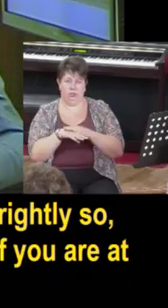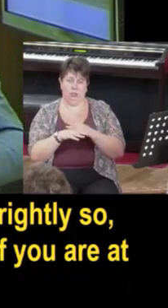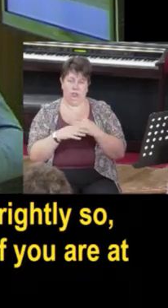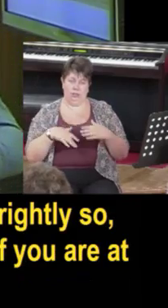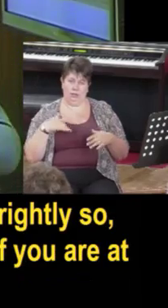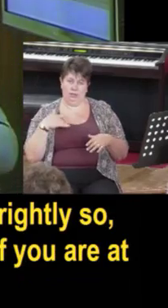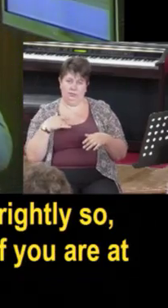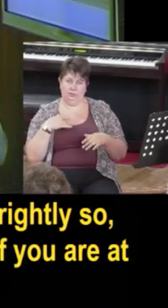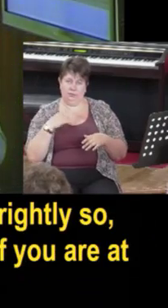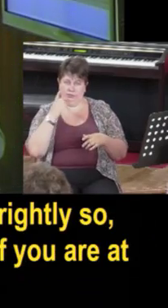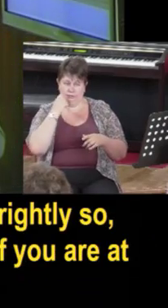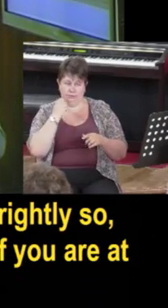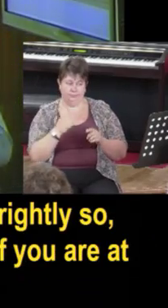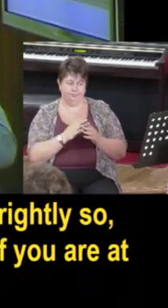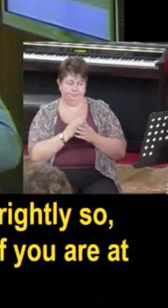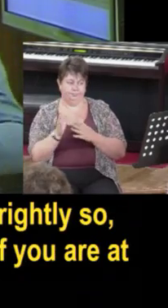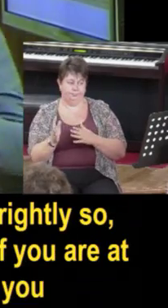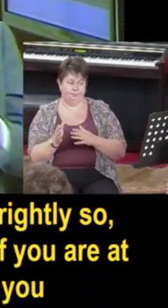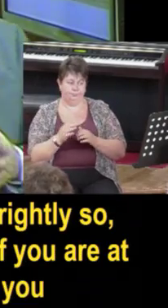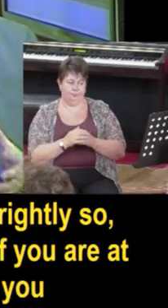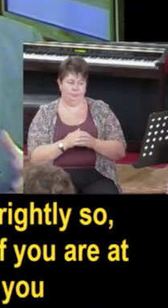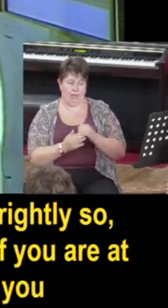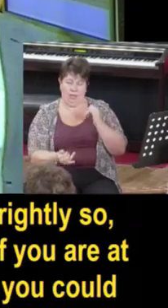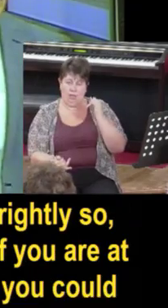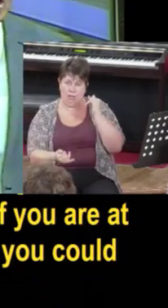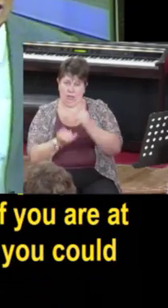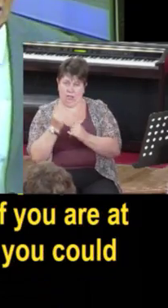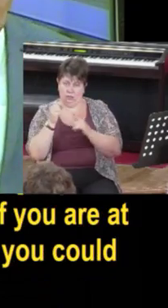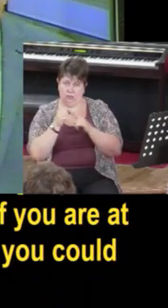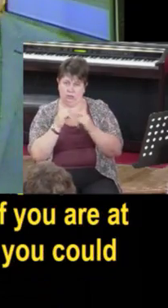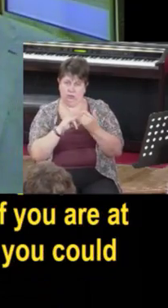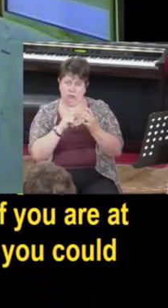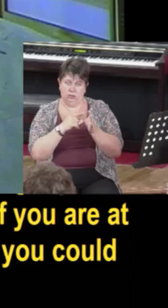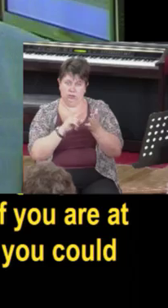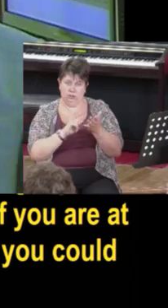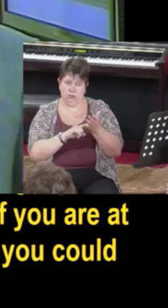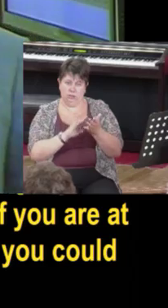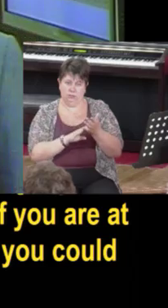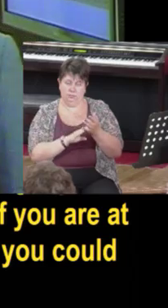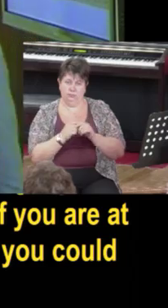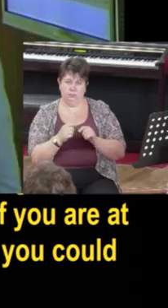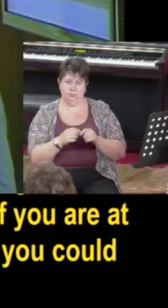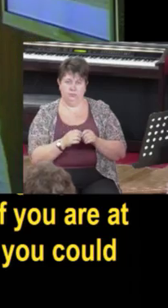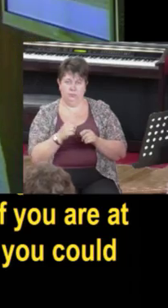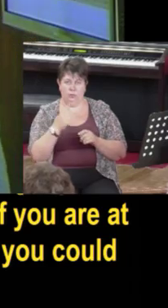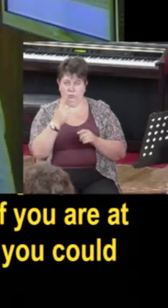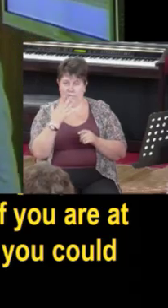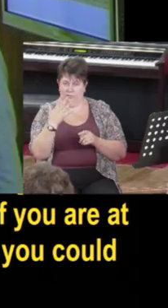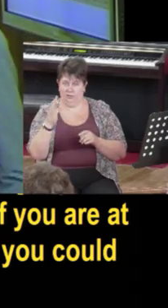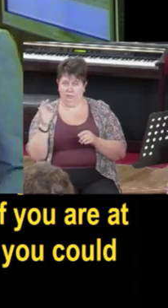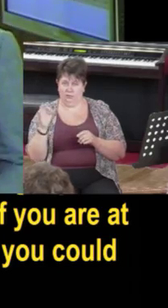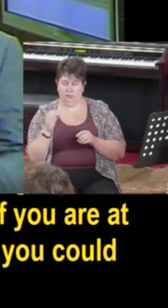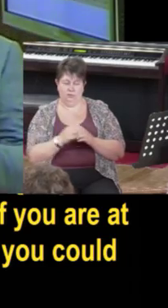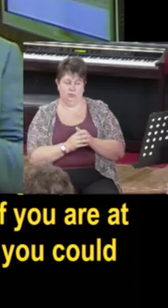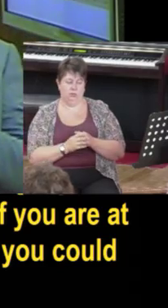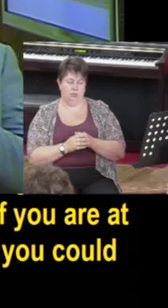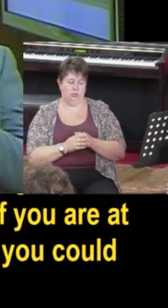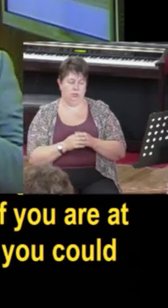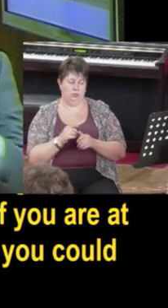God, then you could do worse than go to the very final psalm in the book, Psalm 150, which talks about